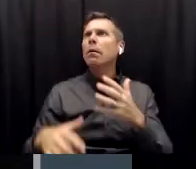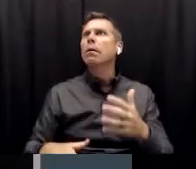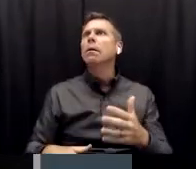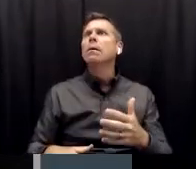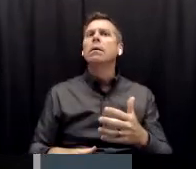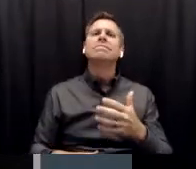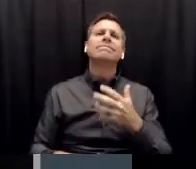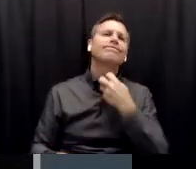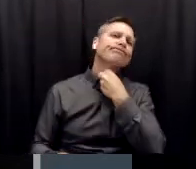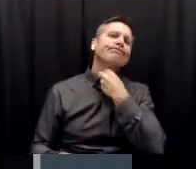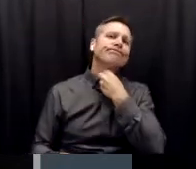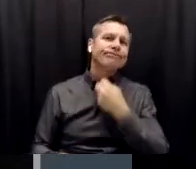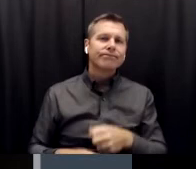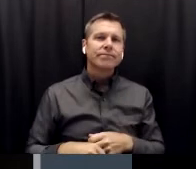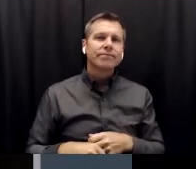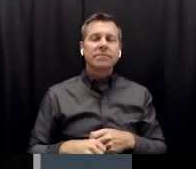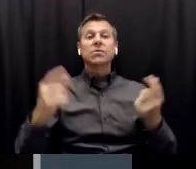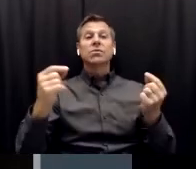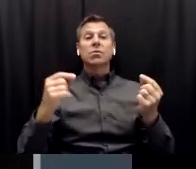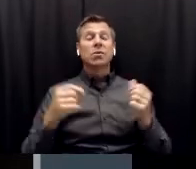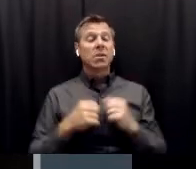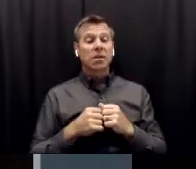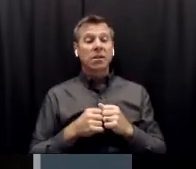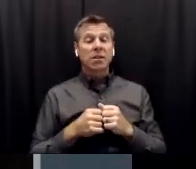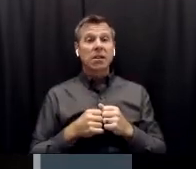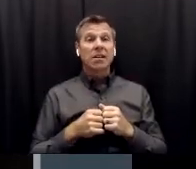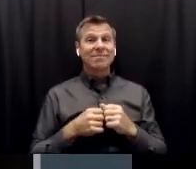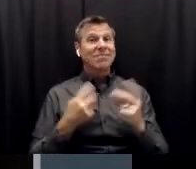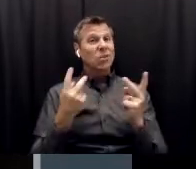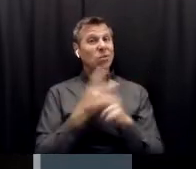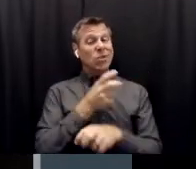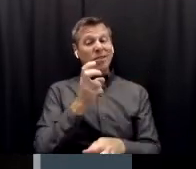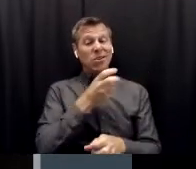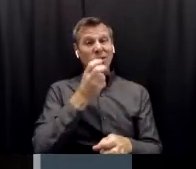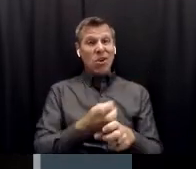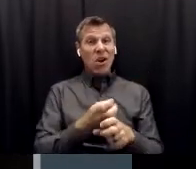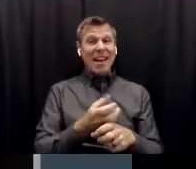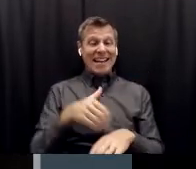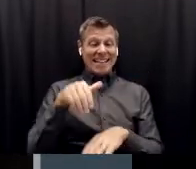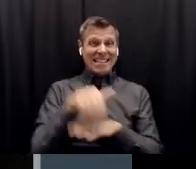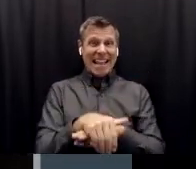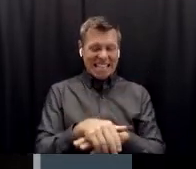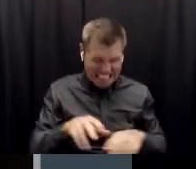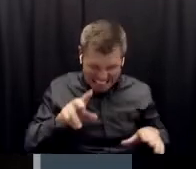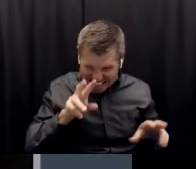Remember, it is going to be a lot harder to do your pre-flight inspections at night,